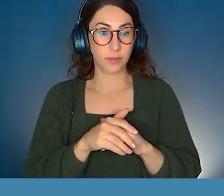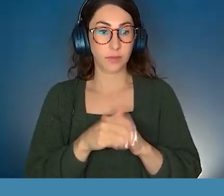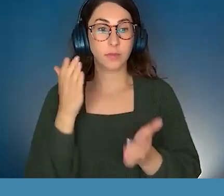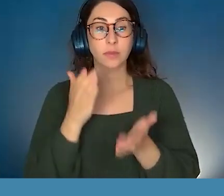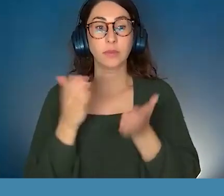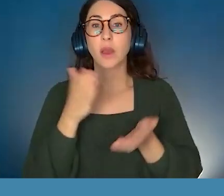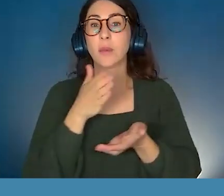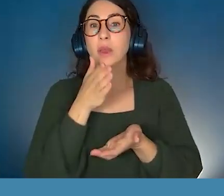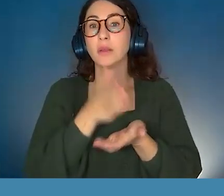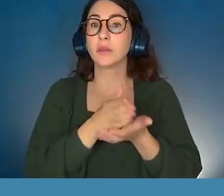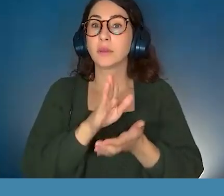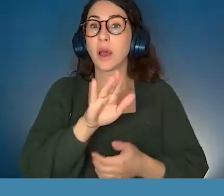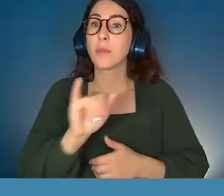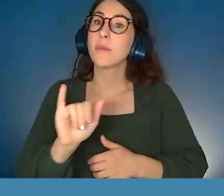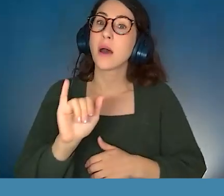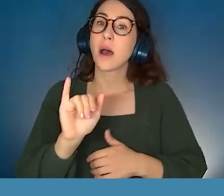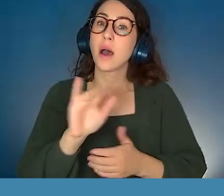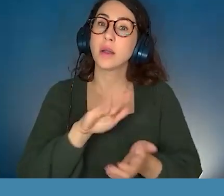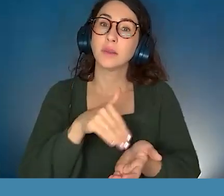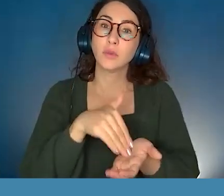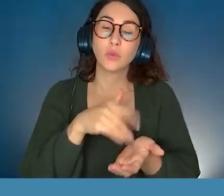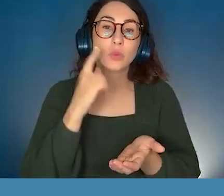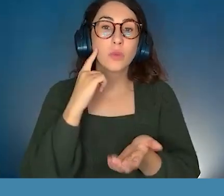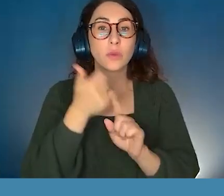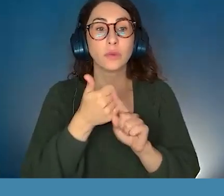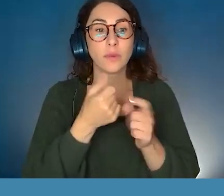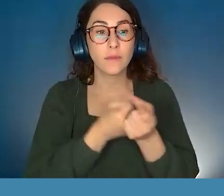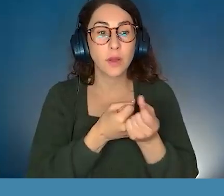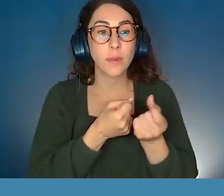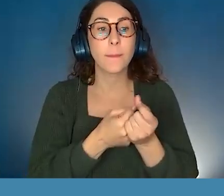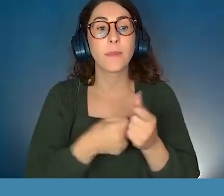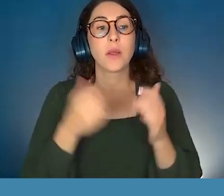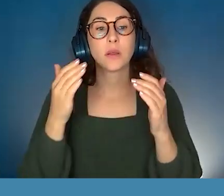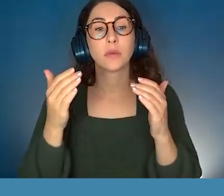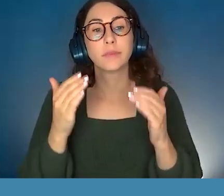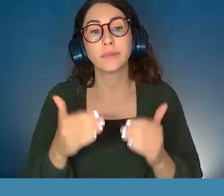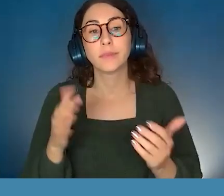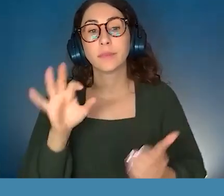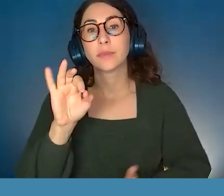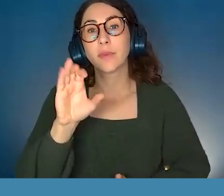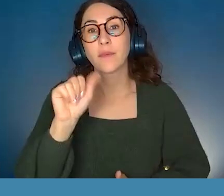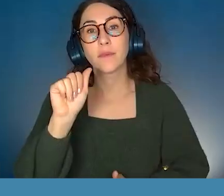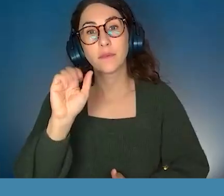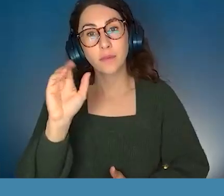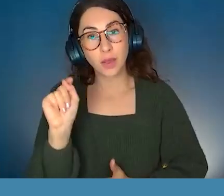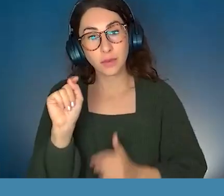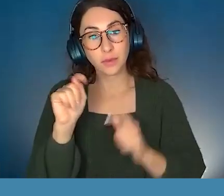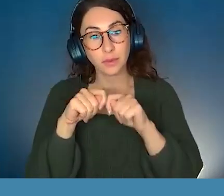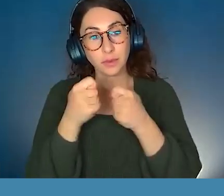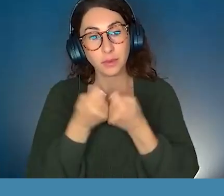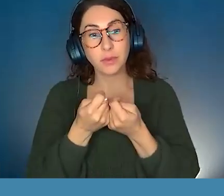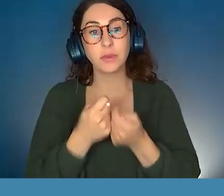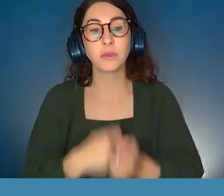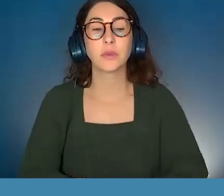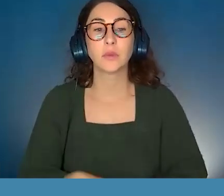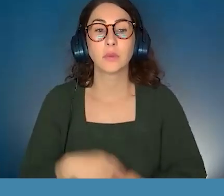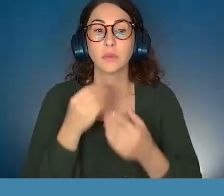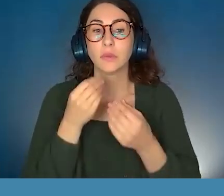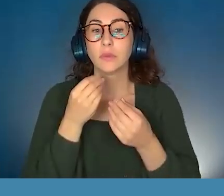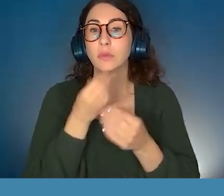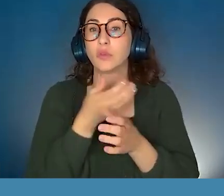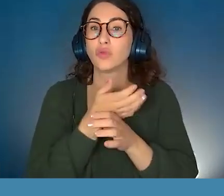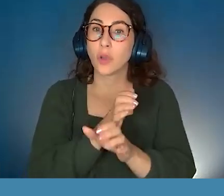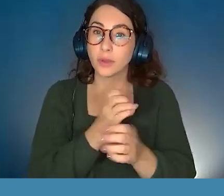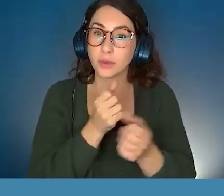drop-in centers and clubhouses as part of it as well. They may have some fact teams. They're going to want to provide some support for crisis